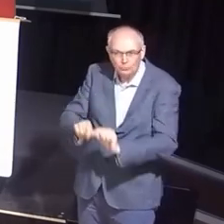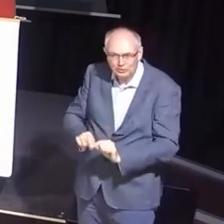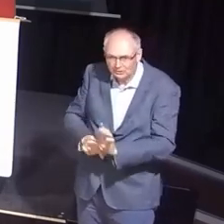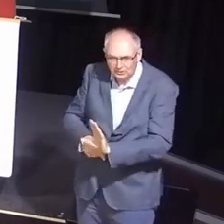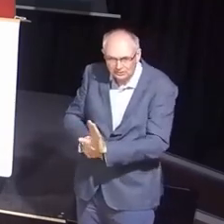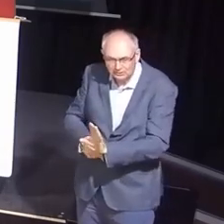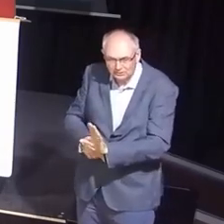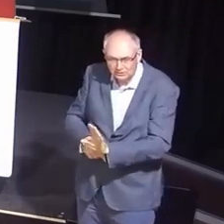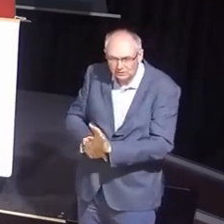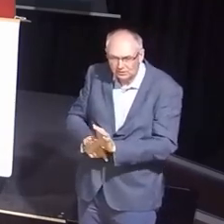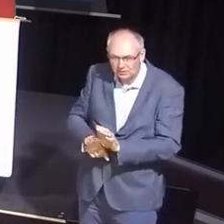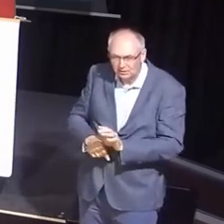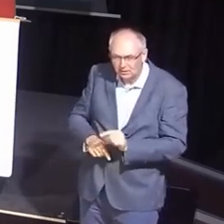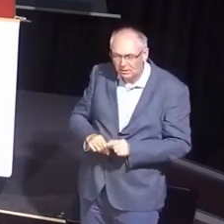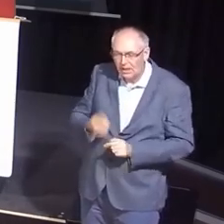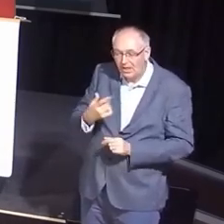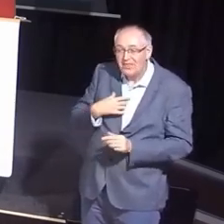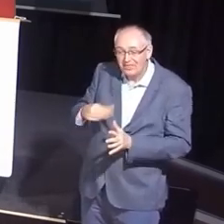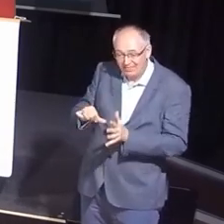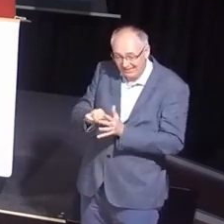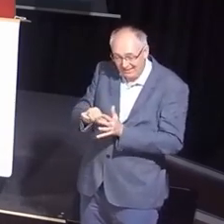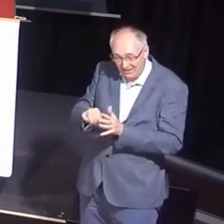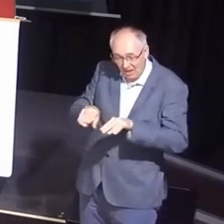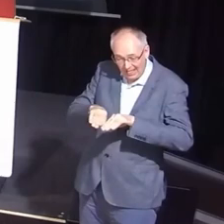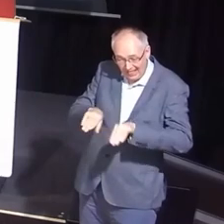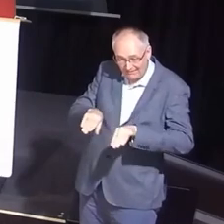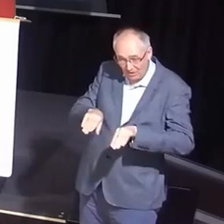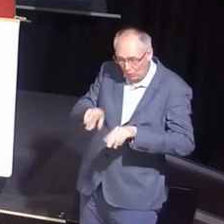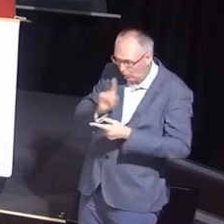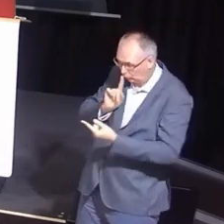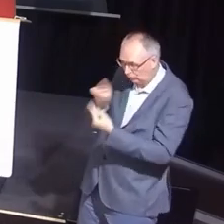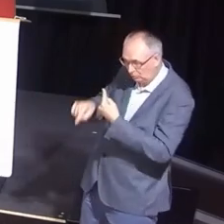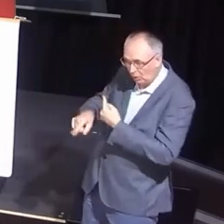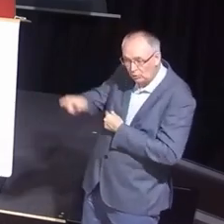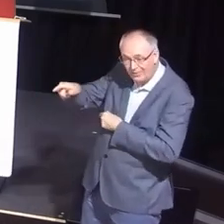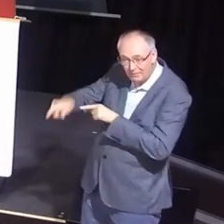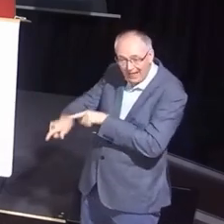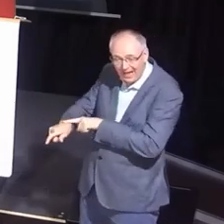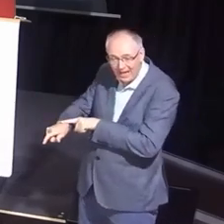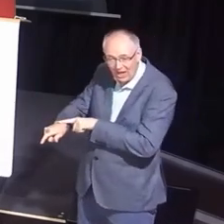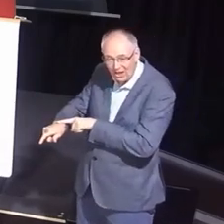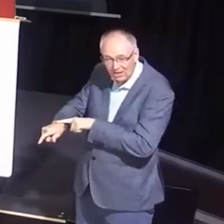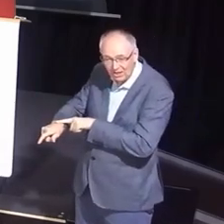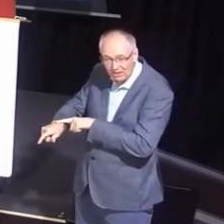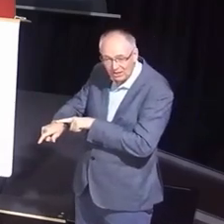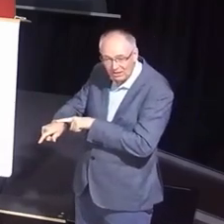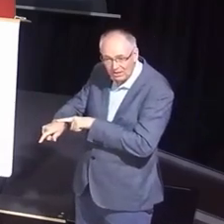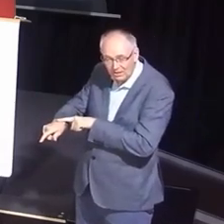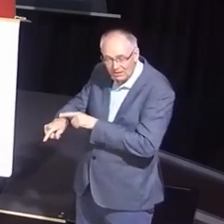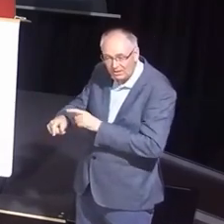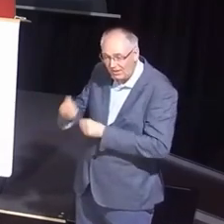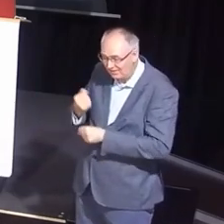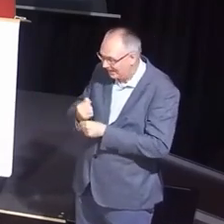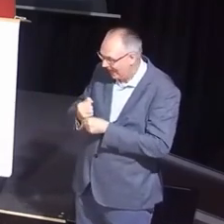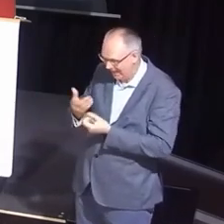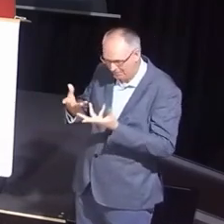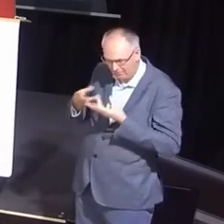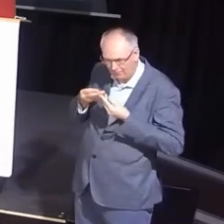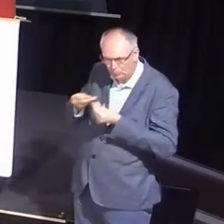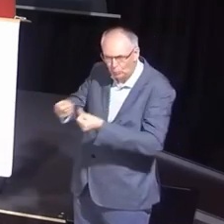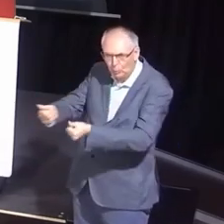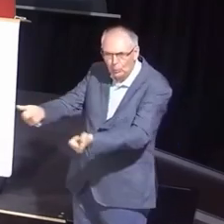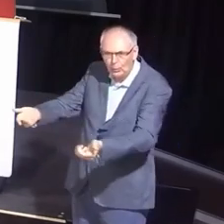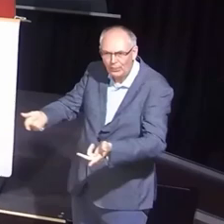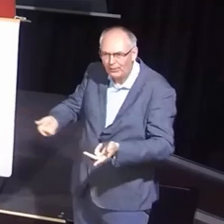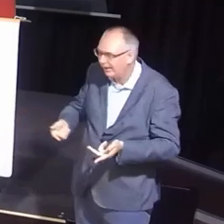a difficulty that would respond to the player and how well the player was doing. And it made the game feel so, like it was such a flow and it was so